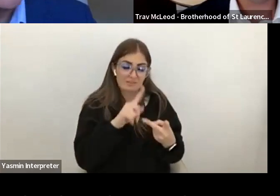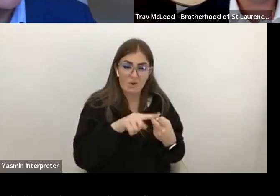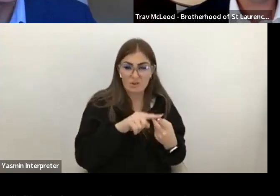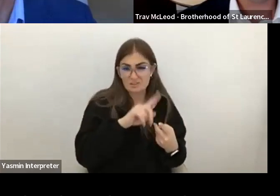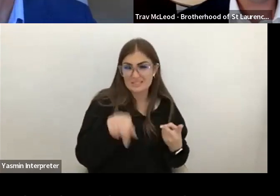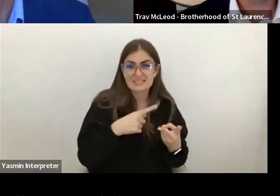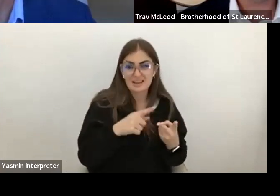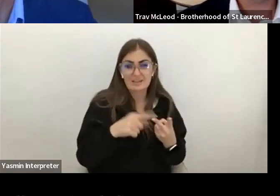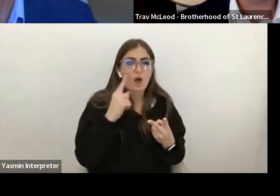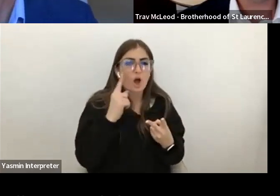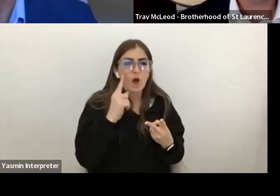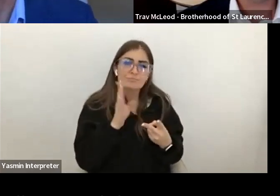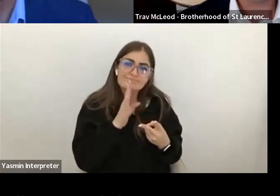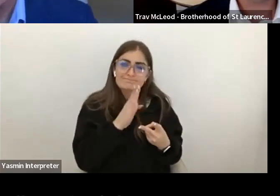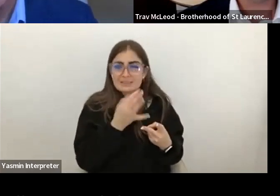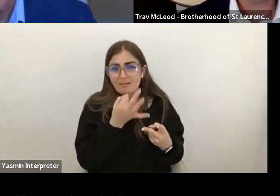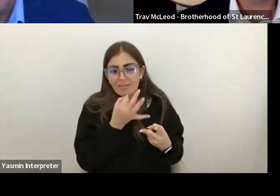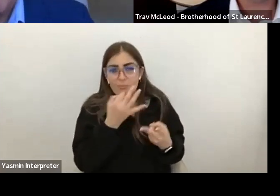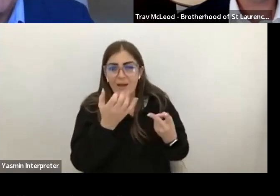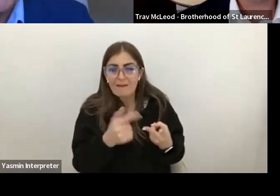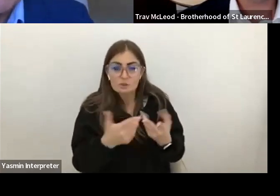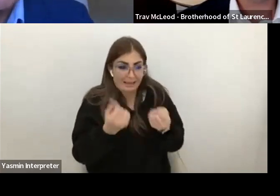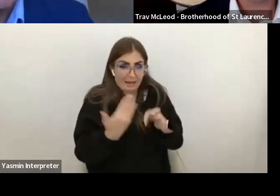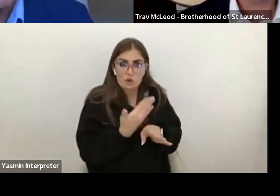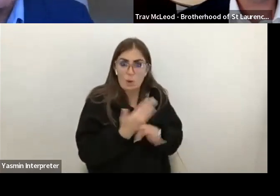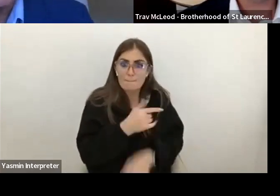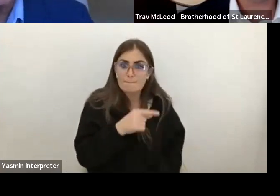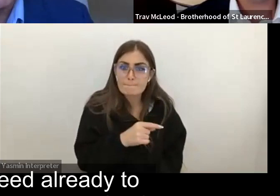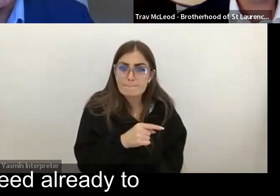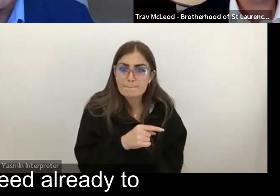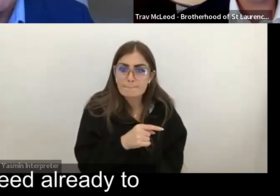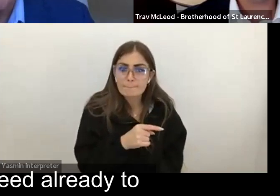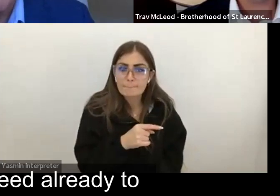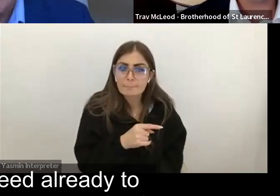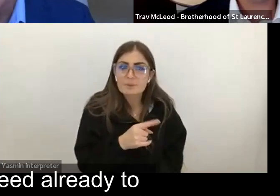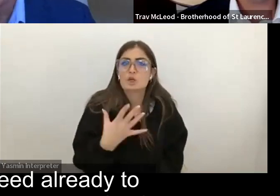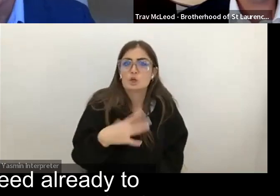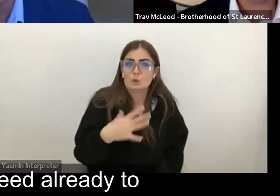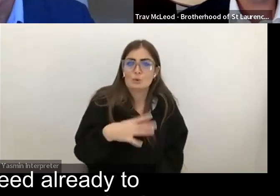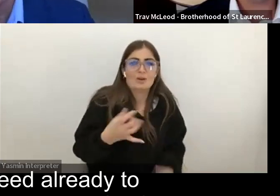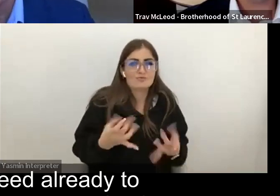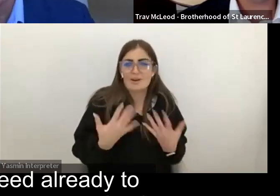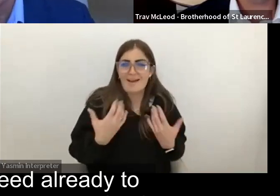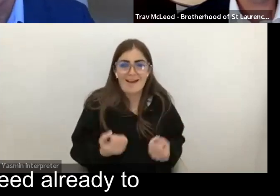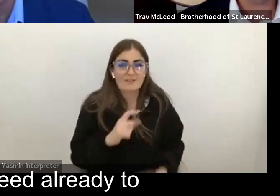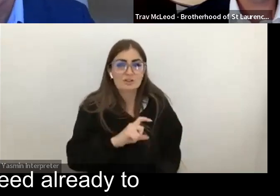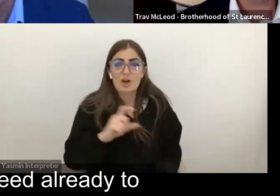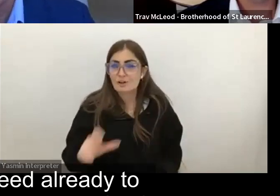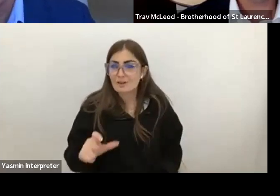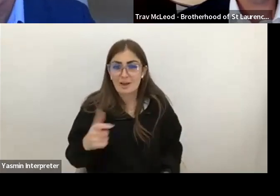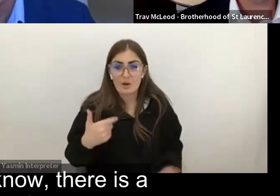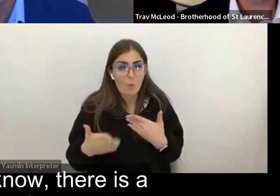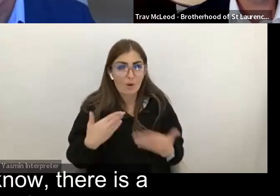it misunderstands is that to actually get a job, you actually need already to have your childcare